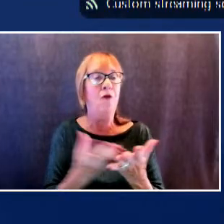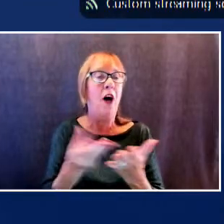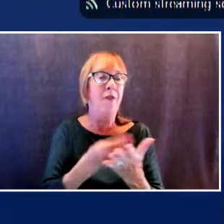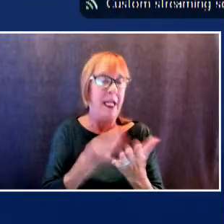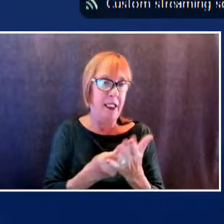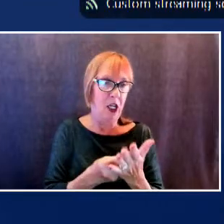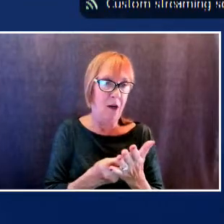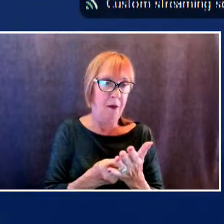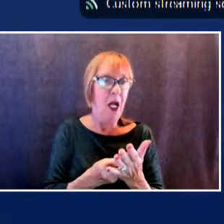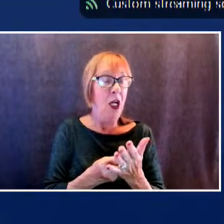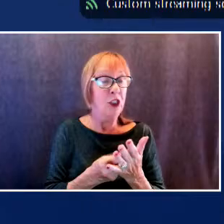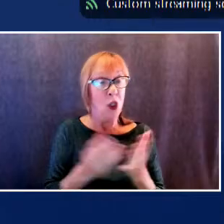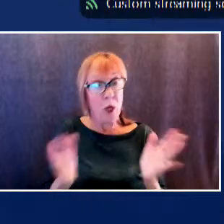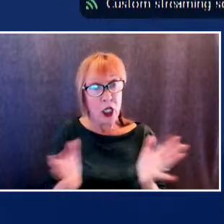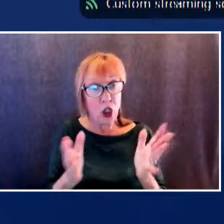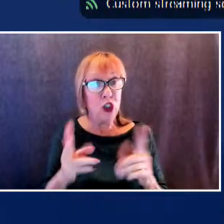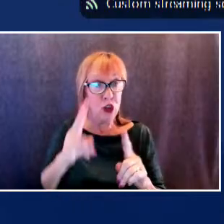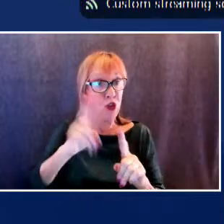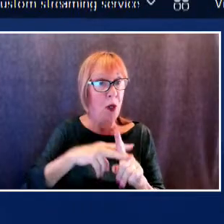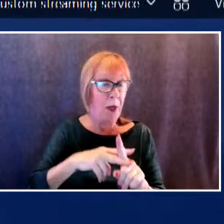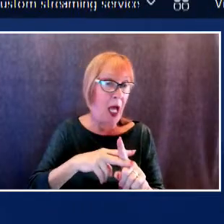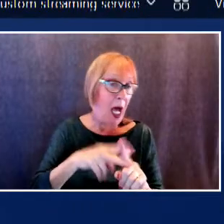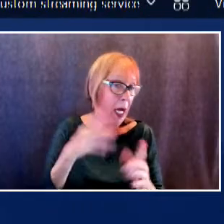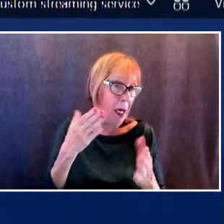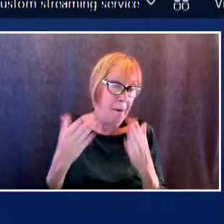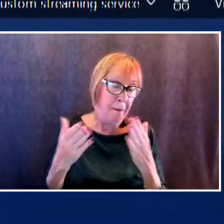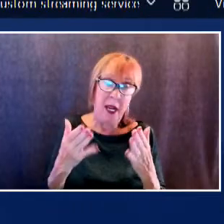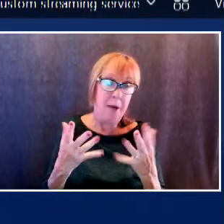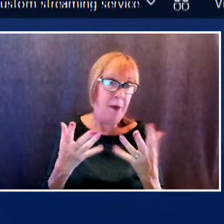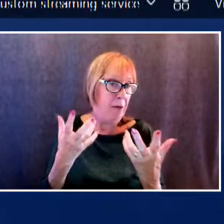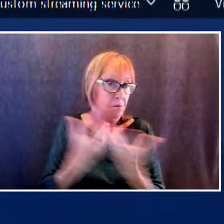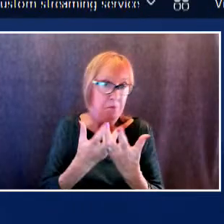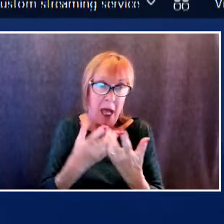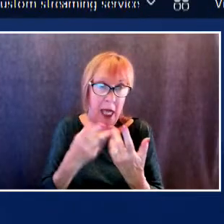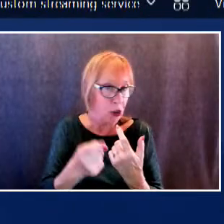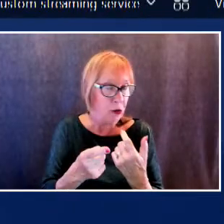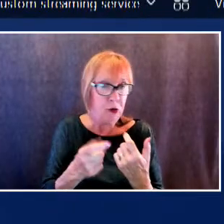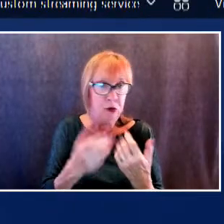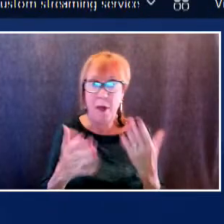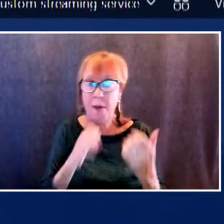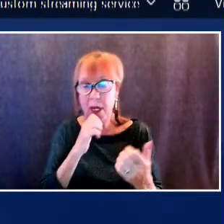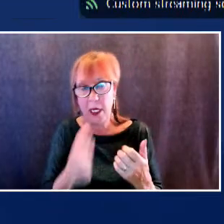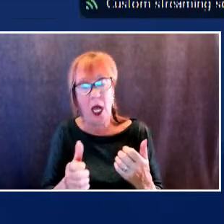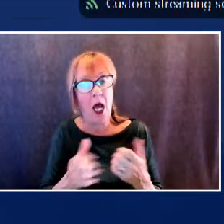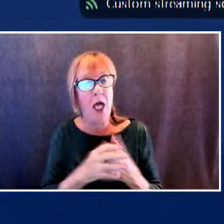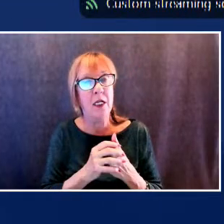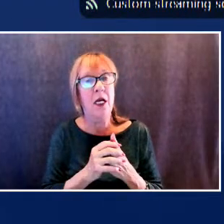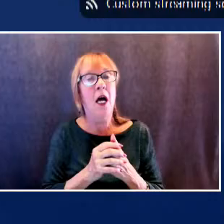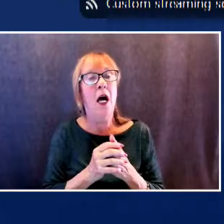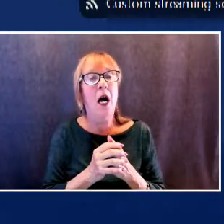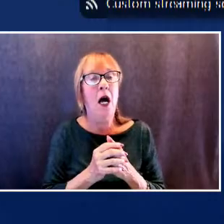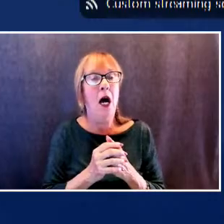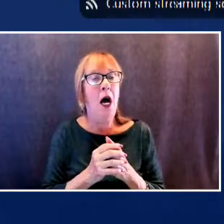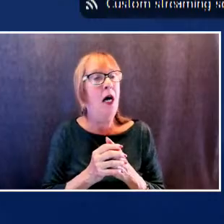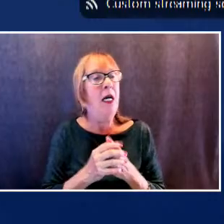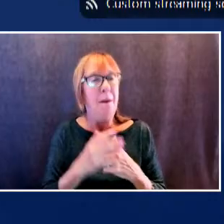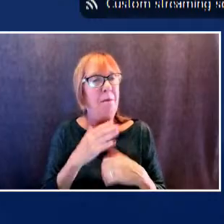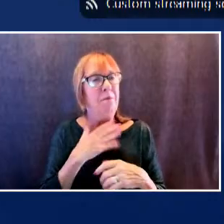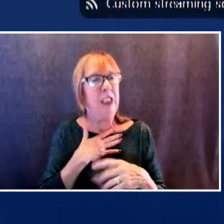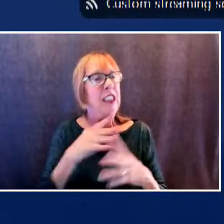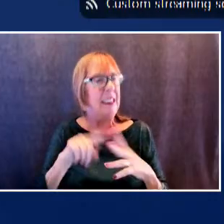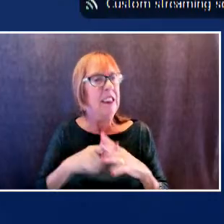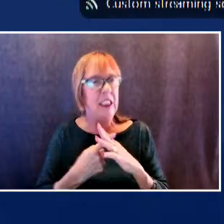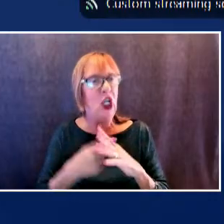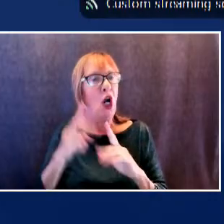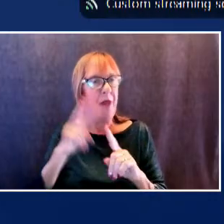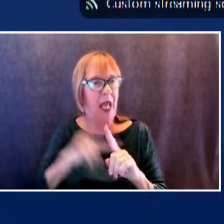to apply. If you're not sure if it's right for you, if you think you may or may not meet the income limit, please just start your application.